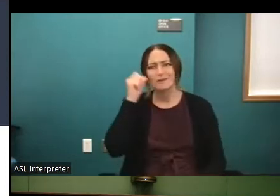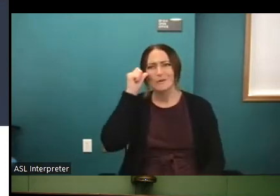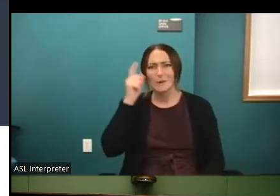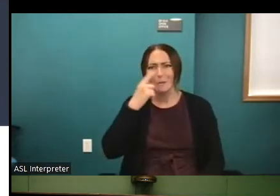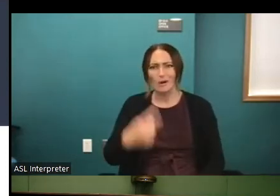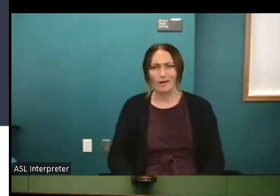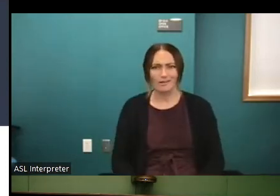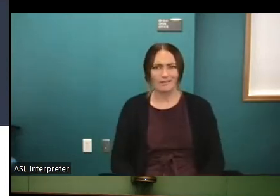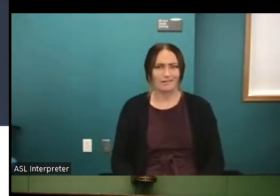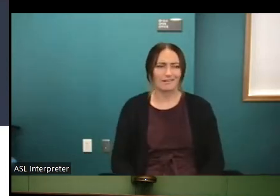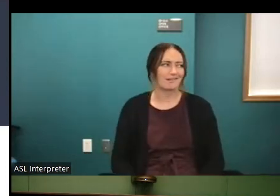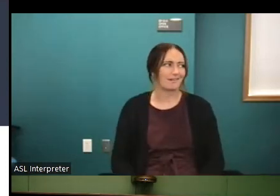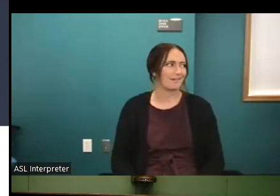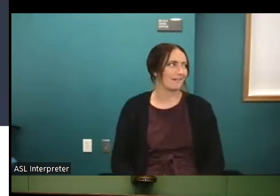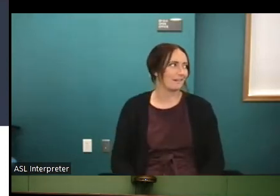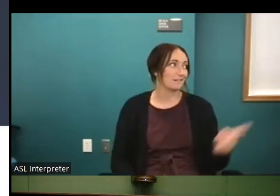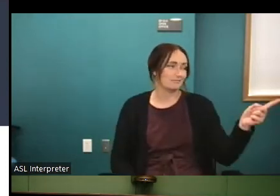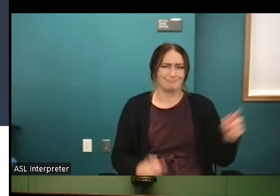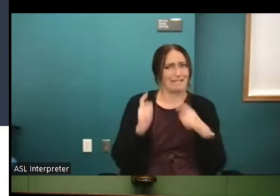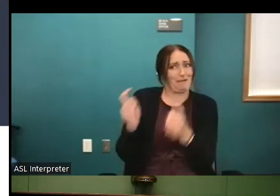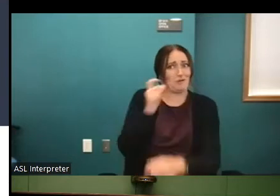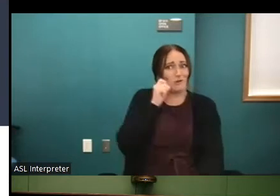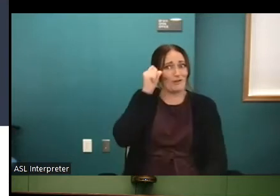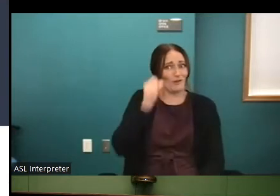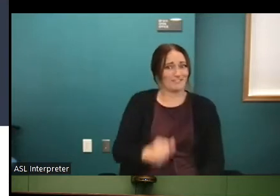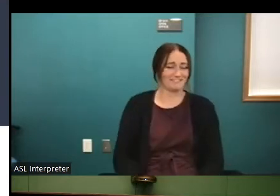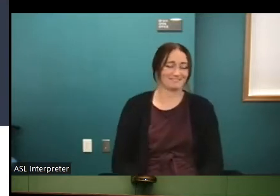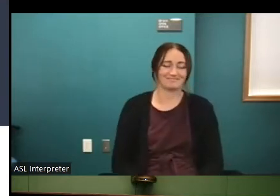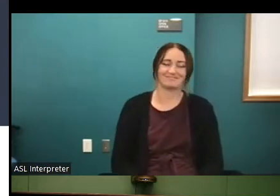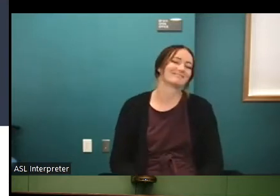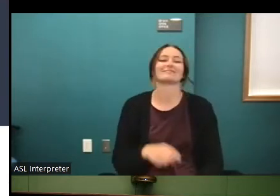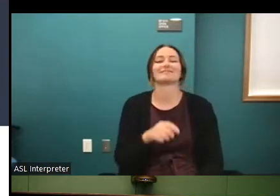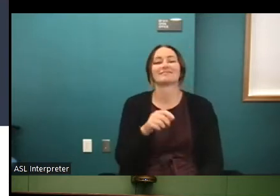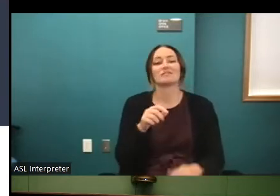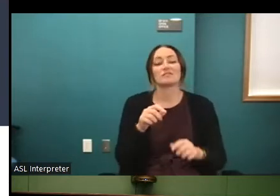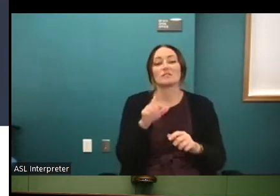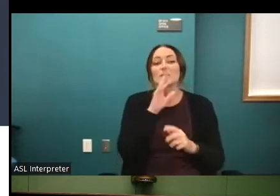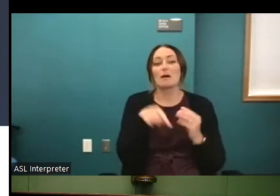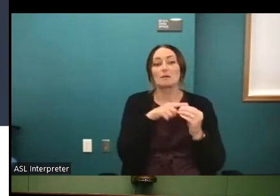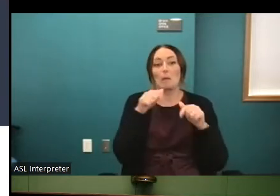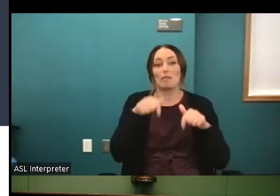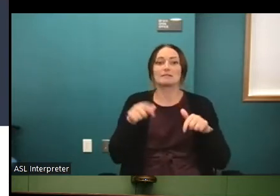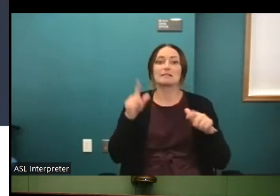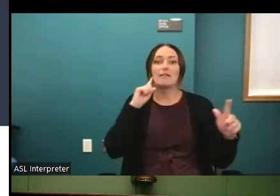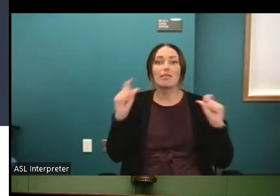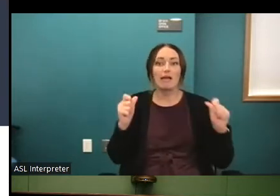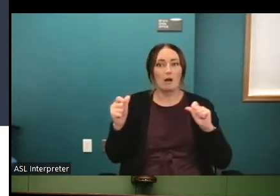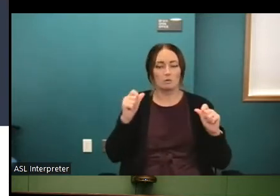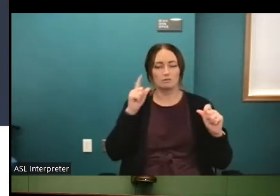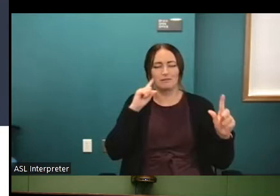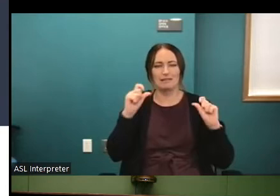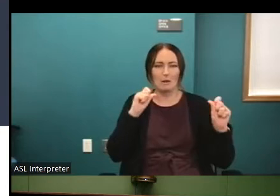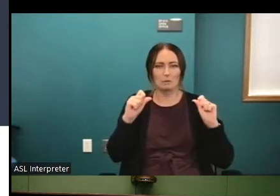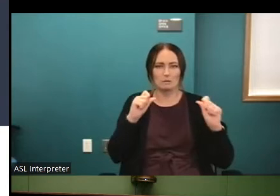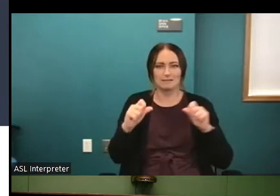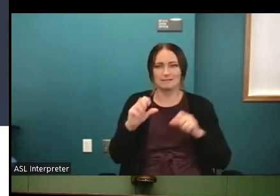boring. Give it to them. Okay, Probably do it. so we kind of talked about this a little bit earlier. This is loudness scales. So